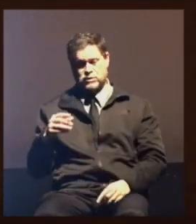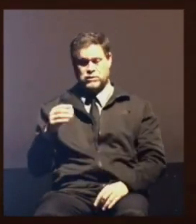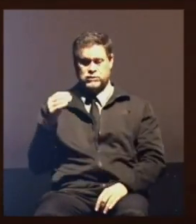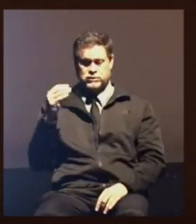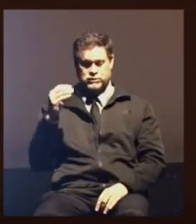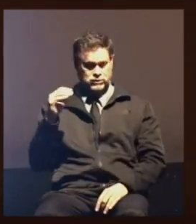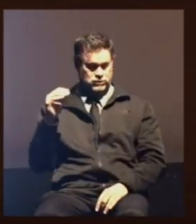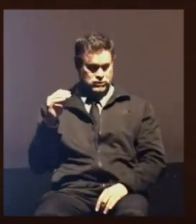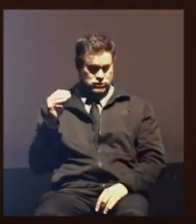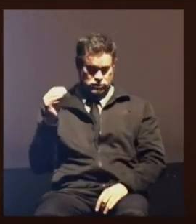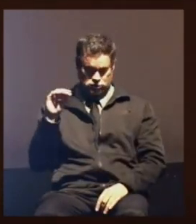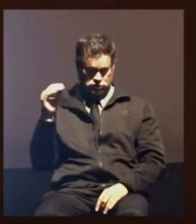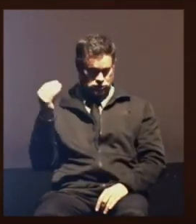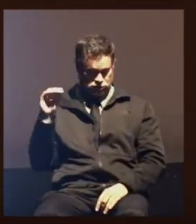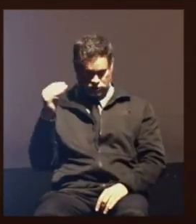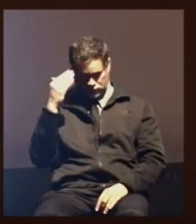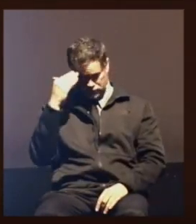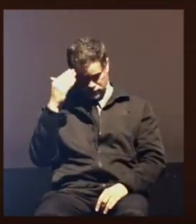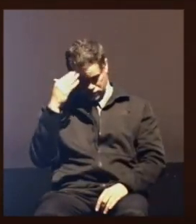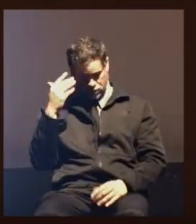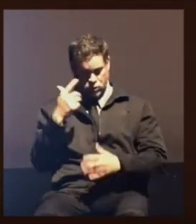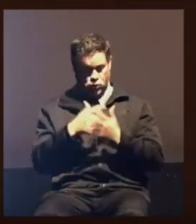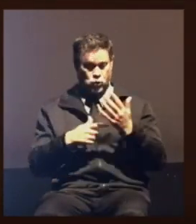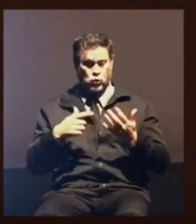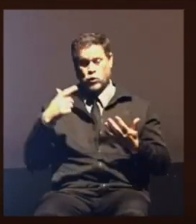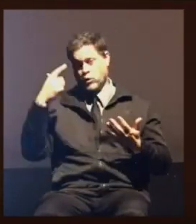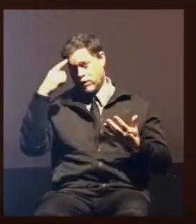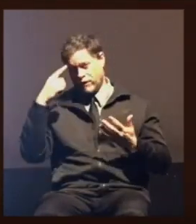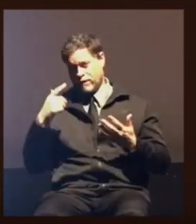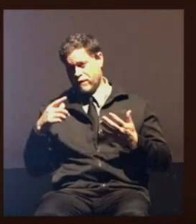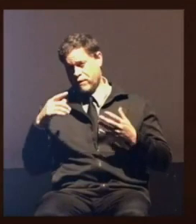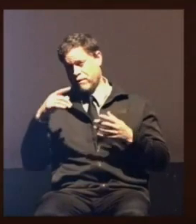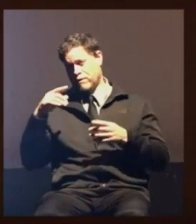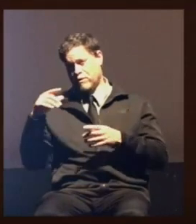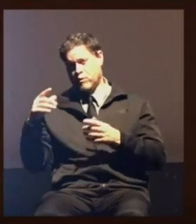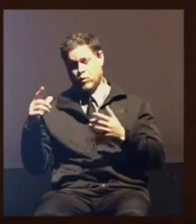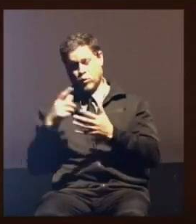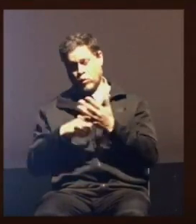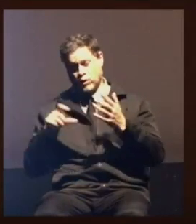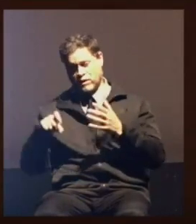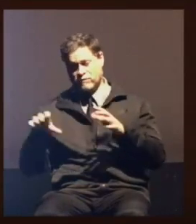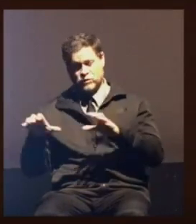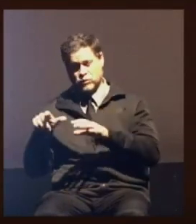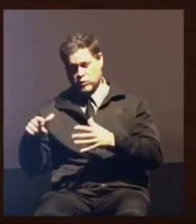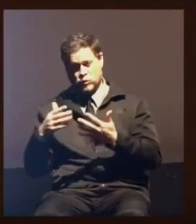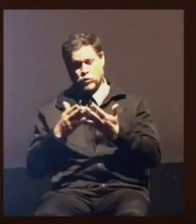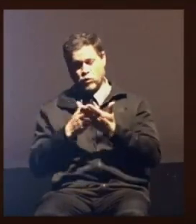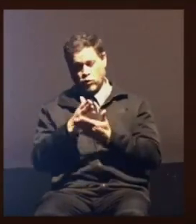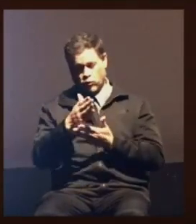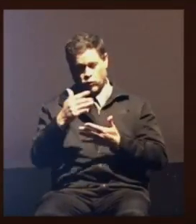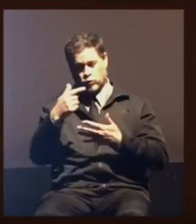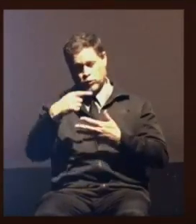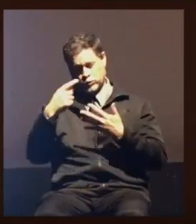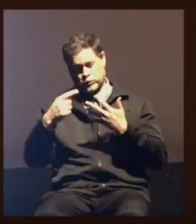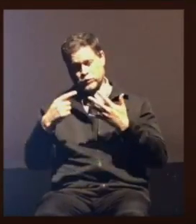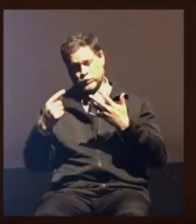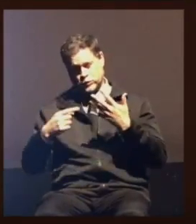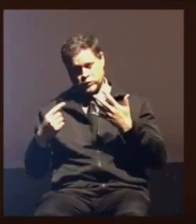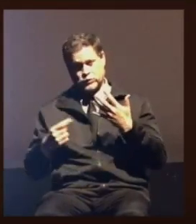head. Okay, what do you think the key? What do you have to do here? And you'd go through it, and